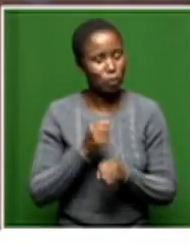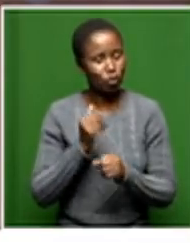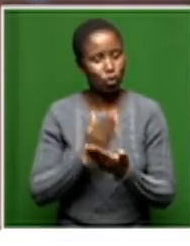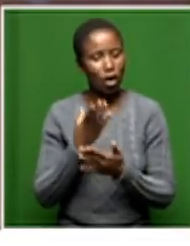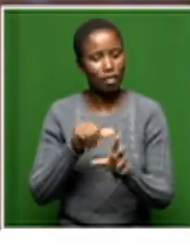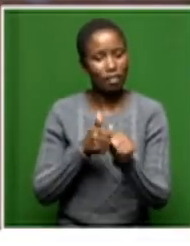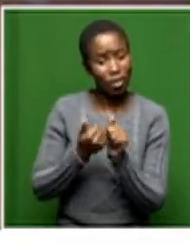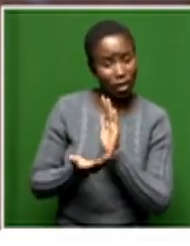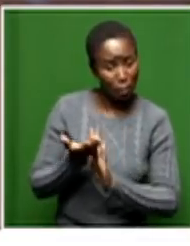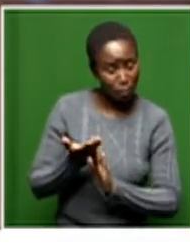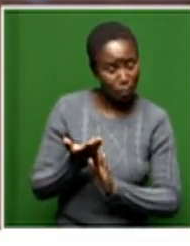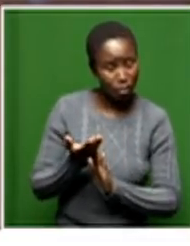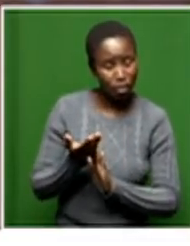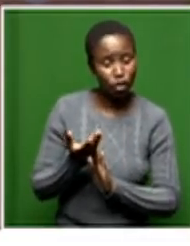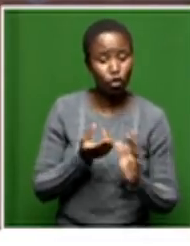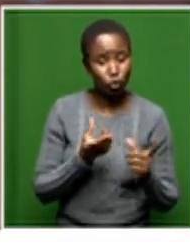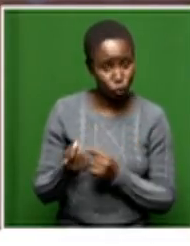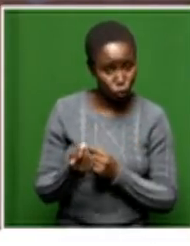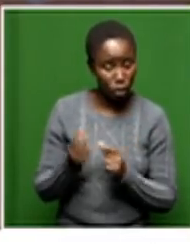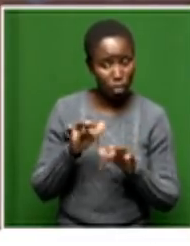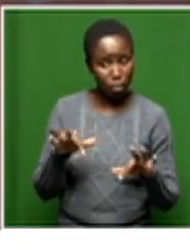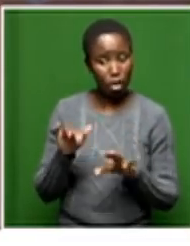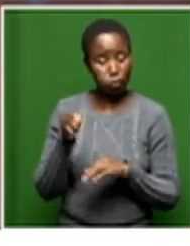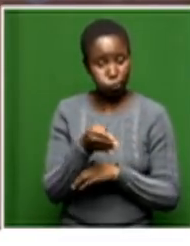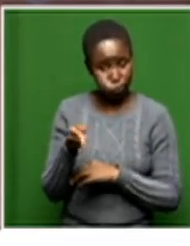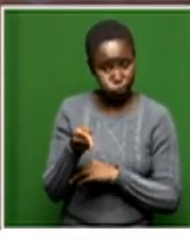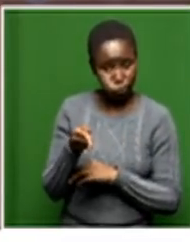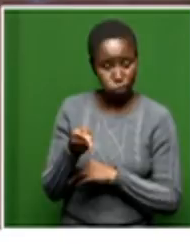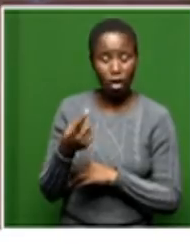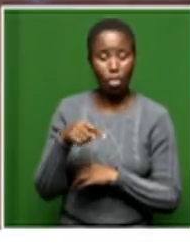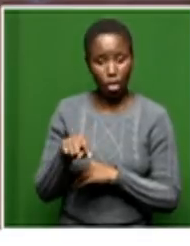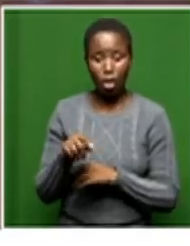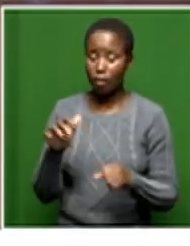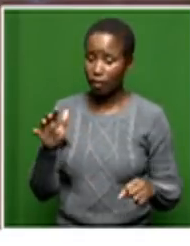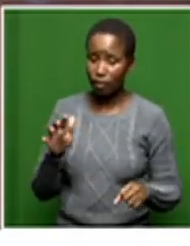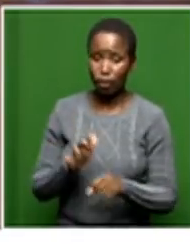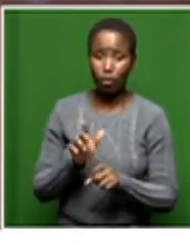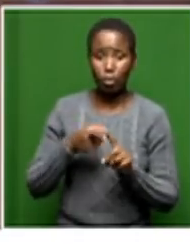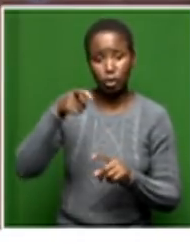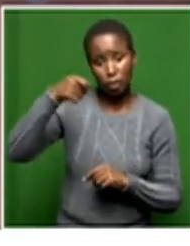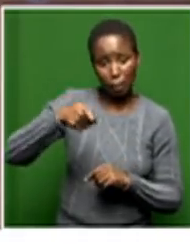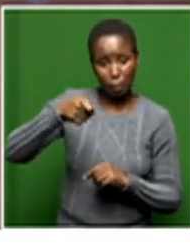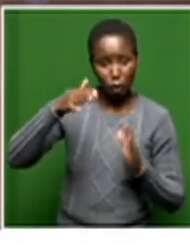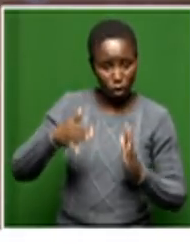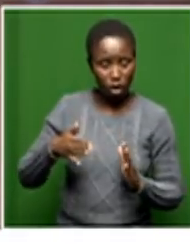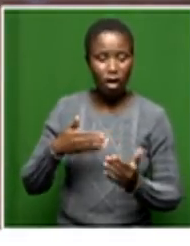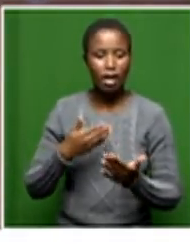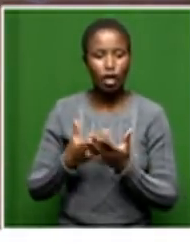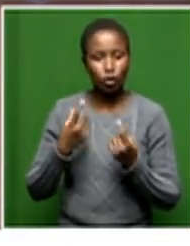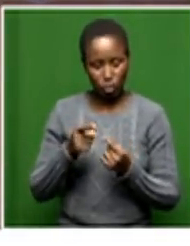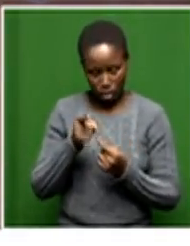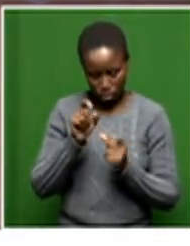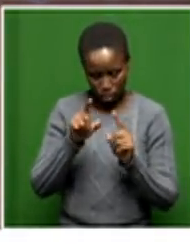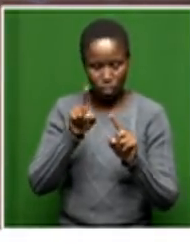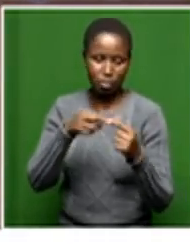on questions at the House and that action is taken by the Speaker or ministers who are not accountable.